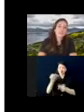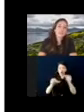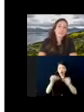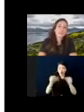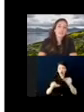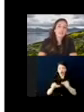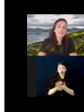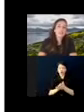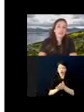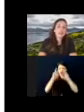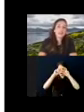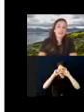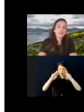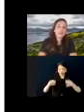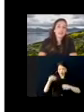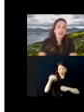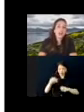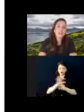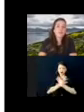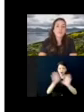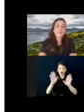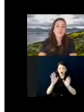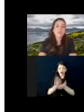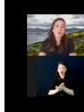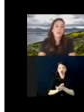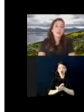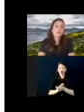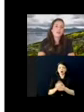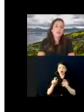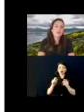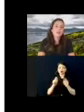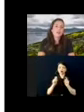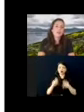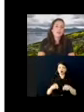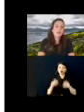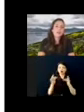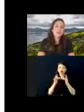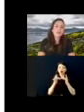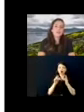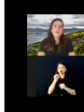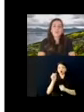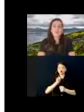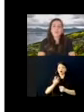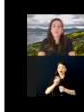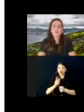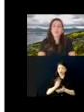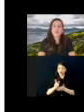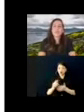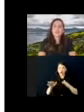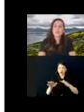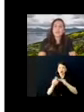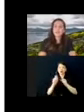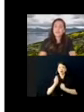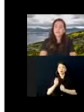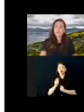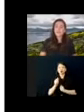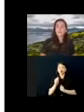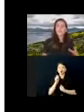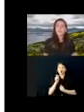online channels to buy their basic needs at all. And why do we think e-commerce may be